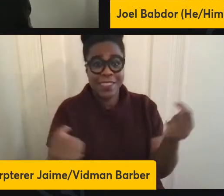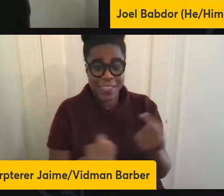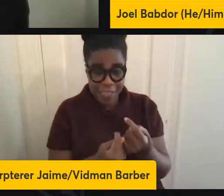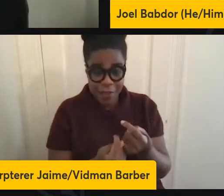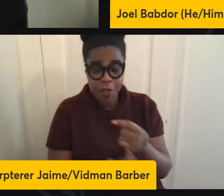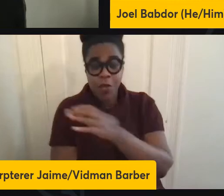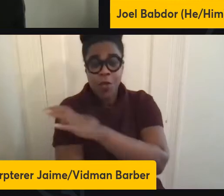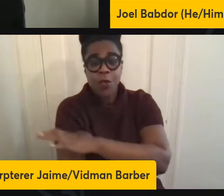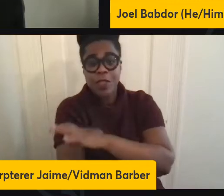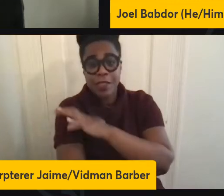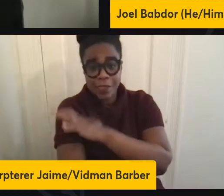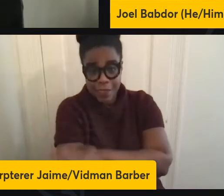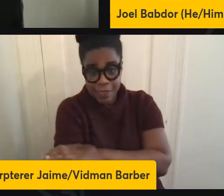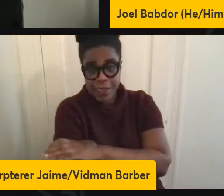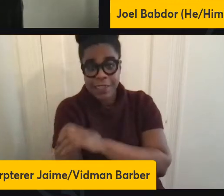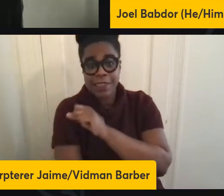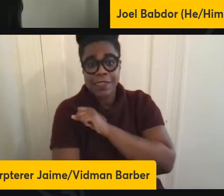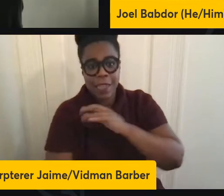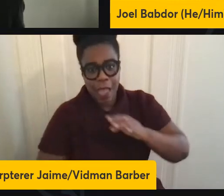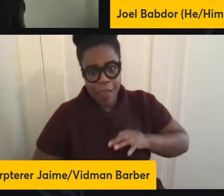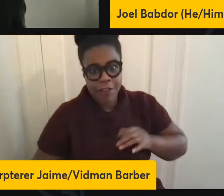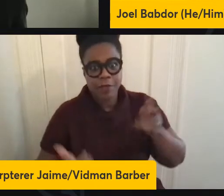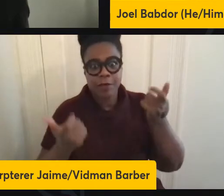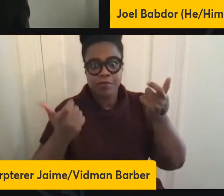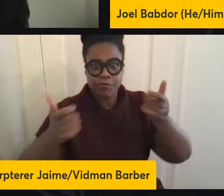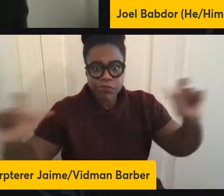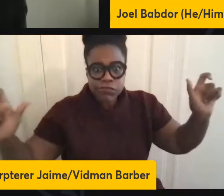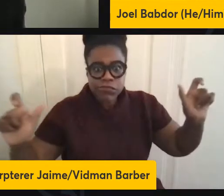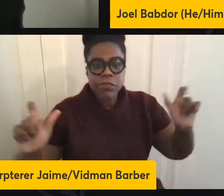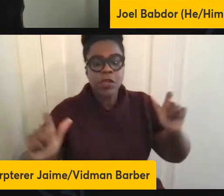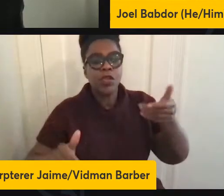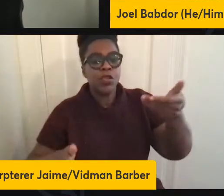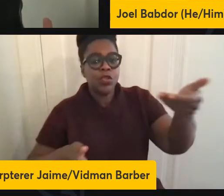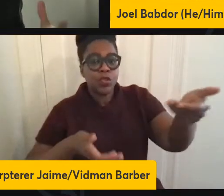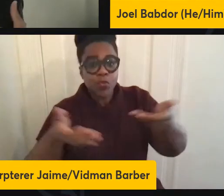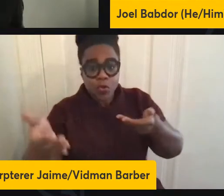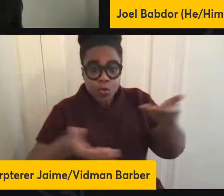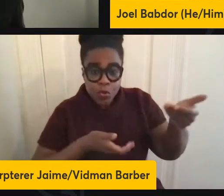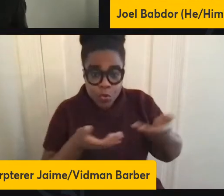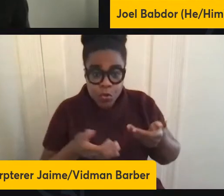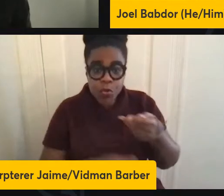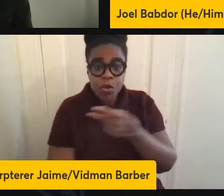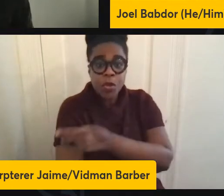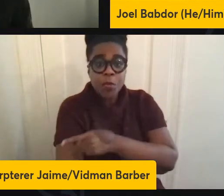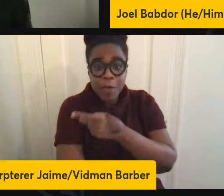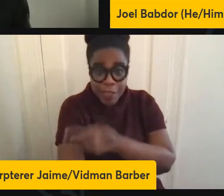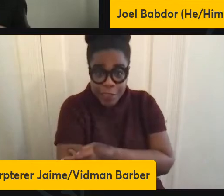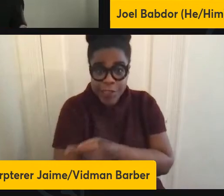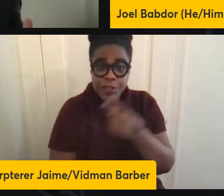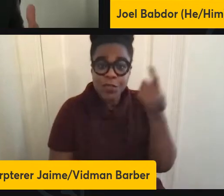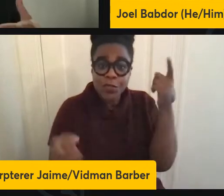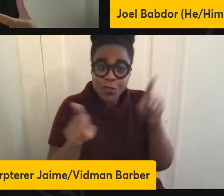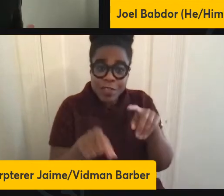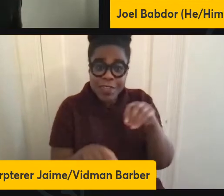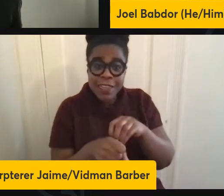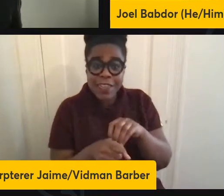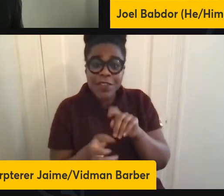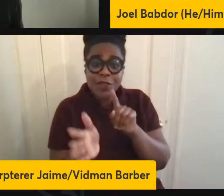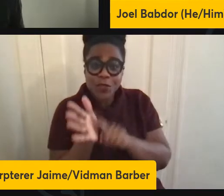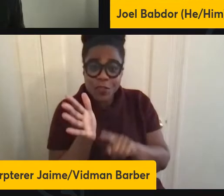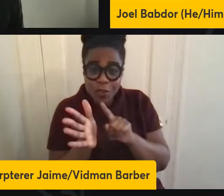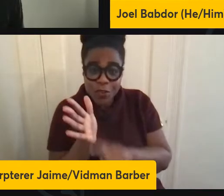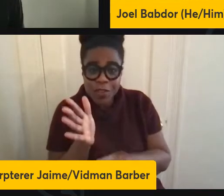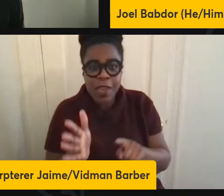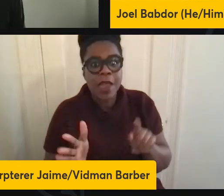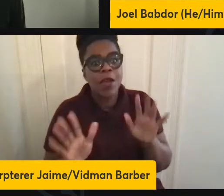clinical facing staff. It's been a massive effort to recruit and consent patients to get them on board in the study. We're so very grateful